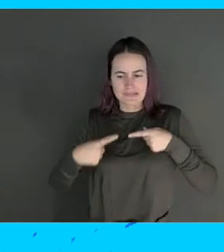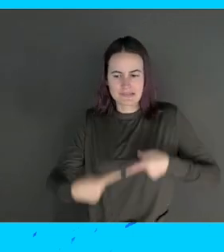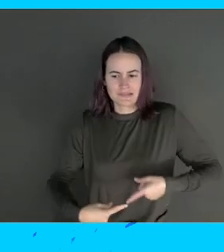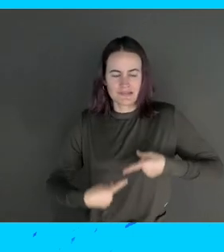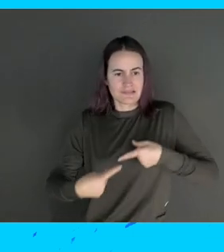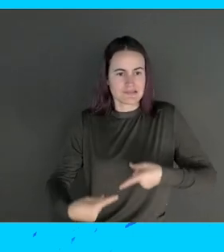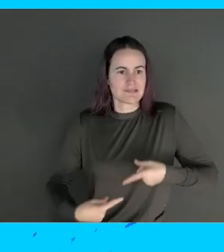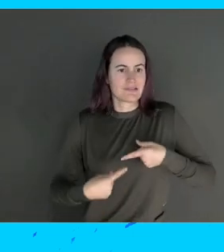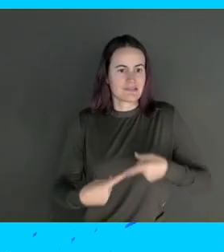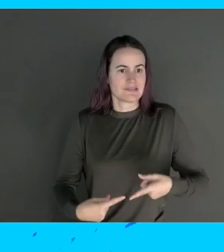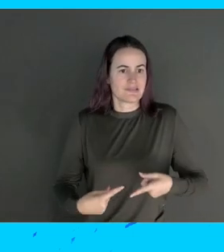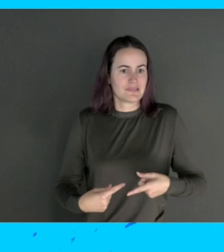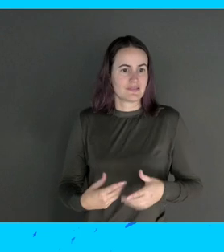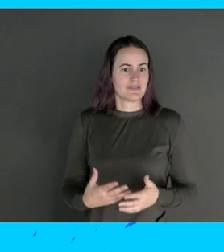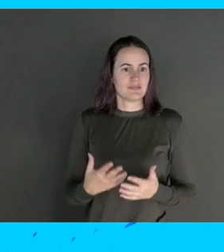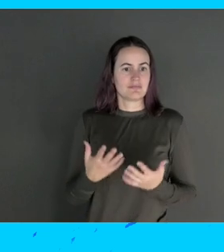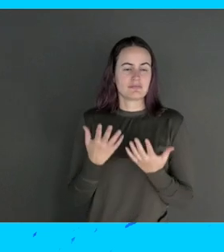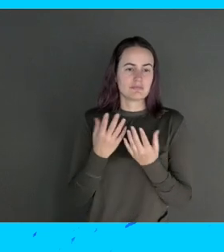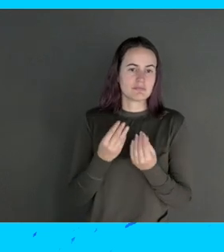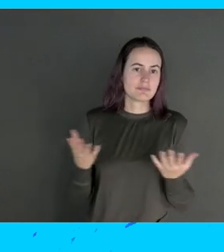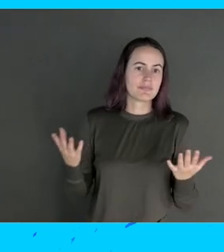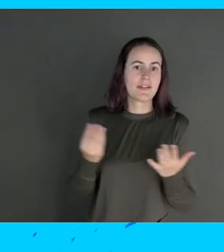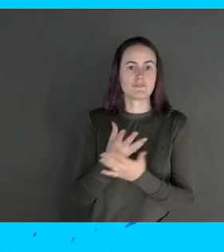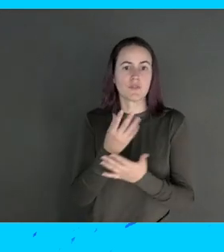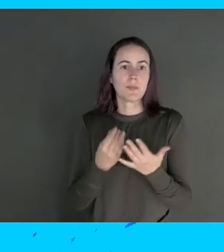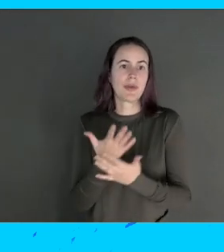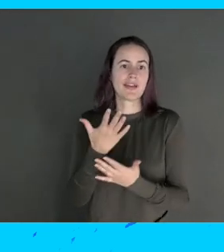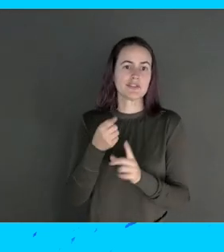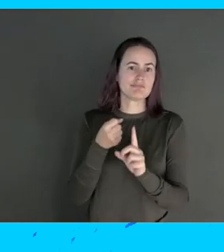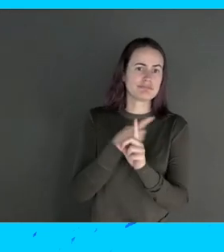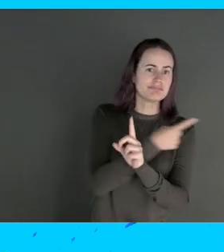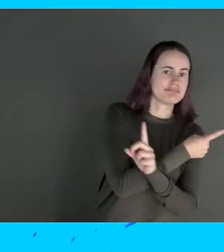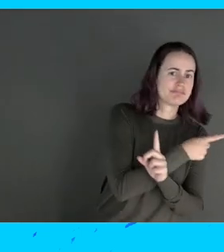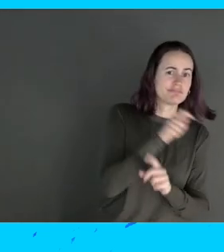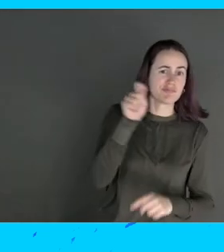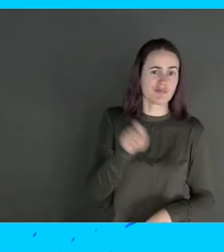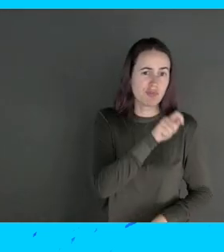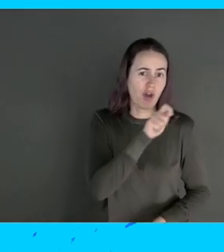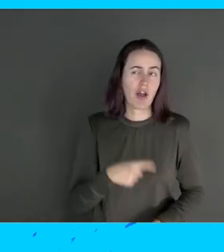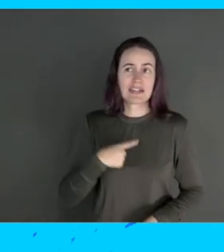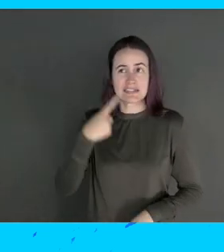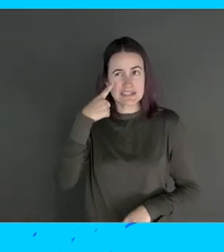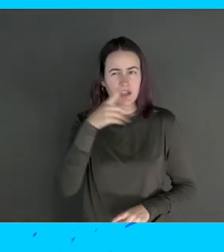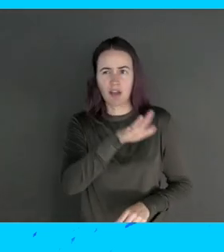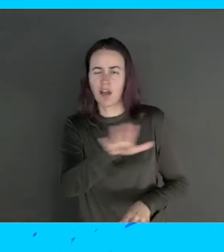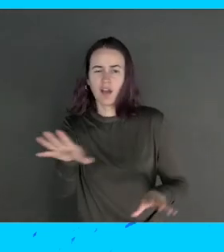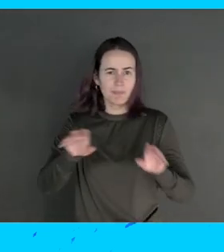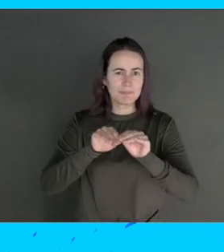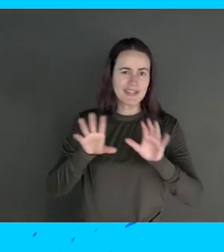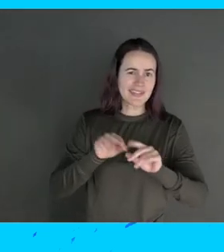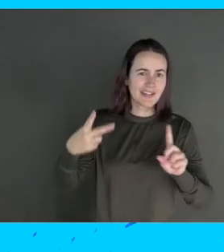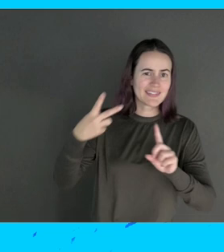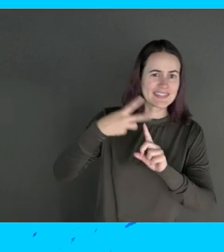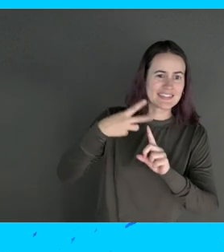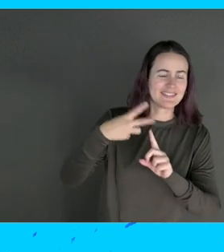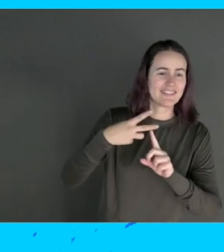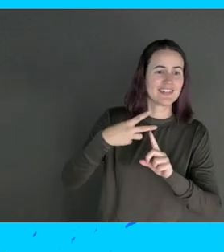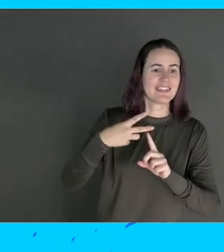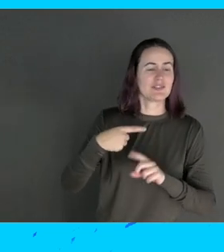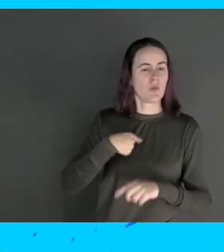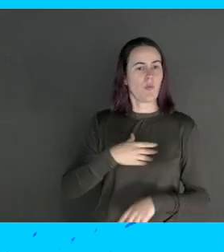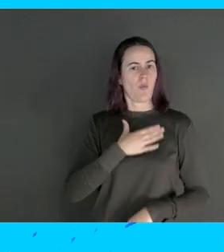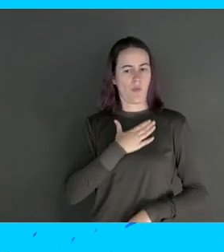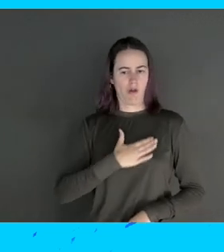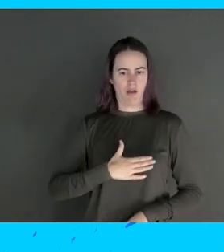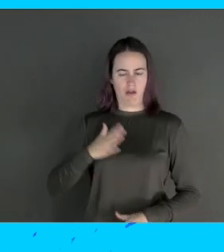very misinformed, stereotypical, and often transphobic representation that I found in mainstream media. So today, I kind of use all of these skills I